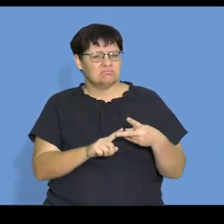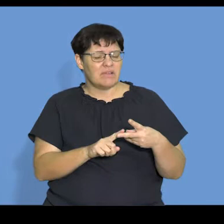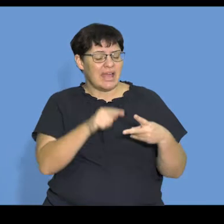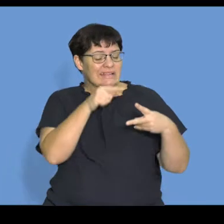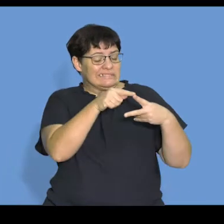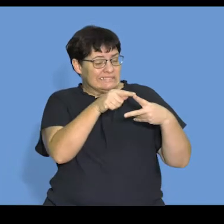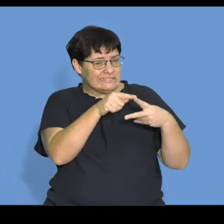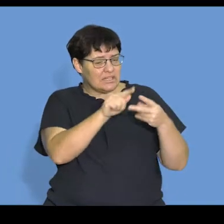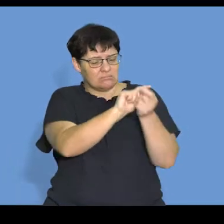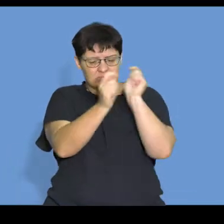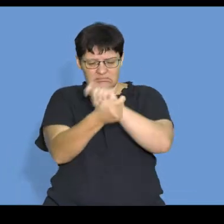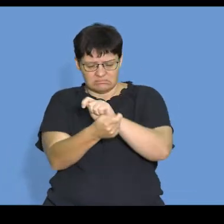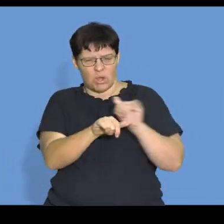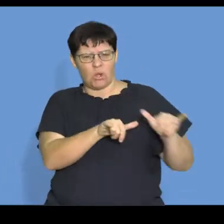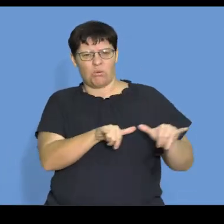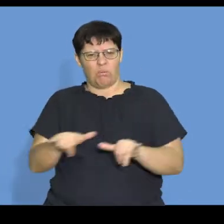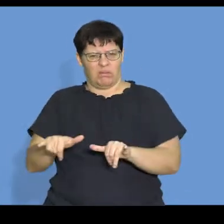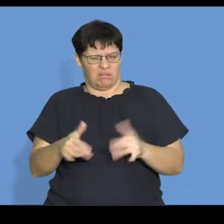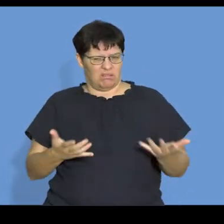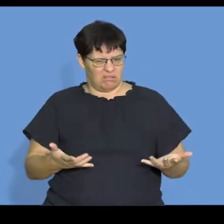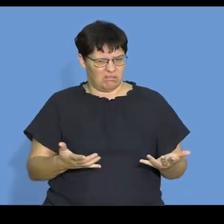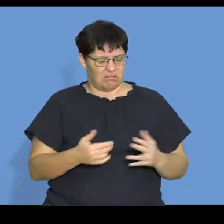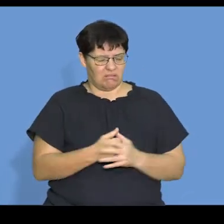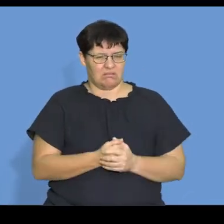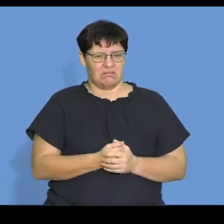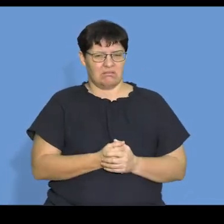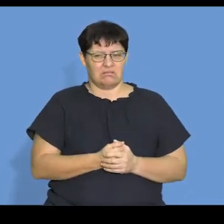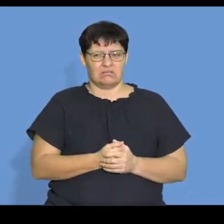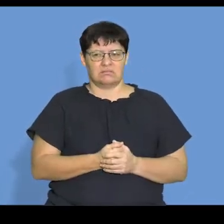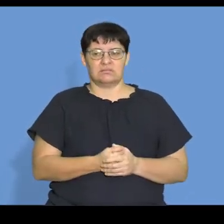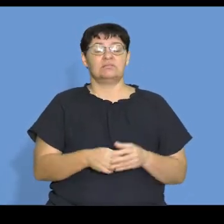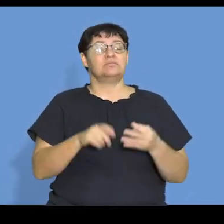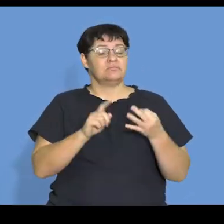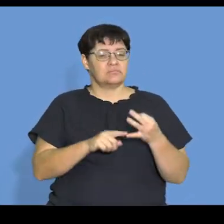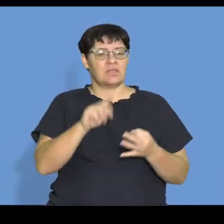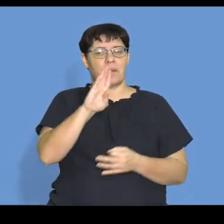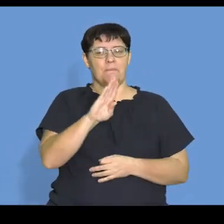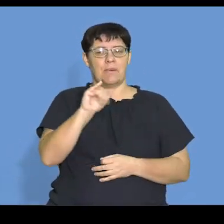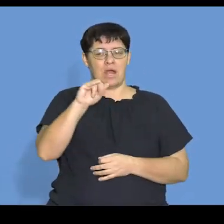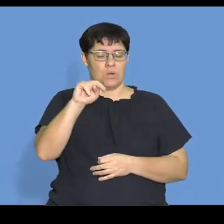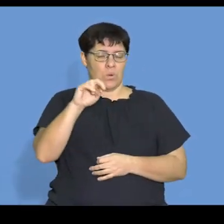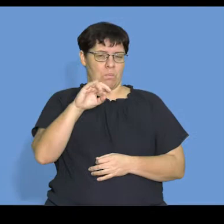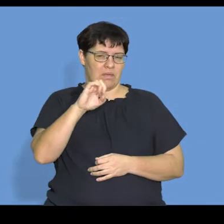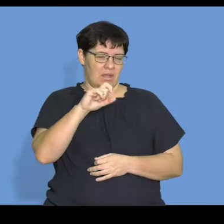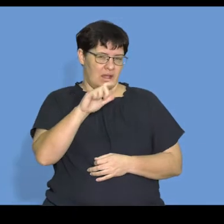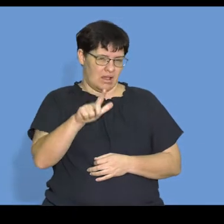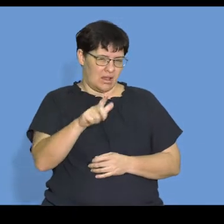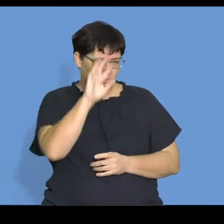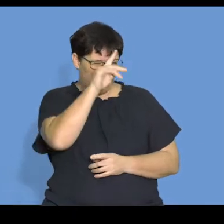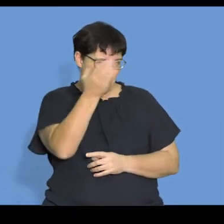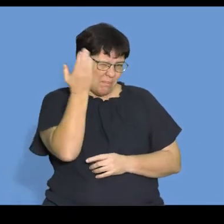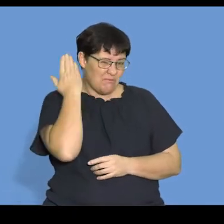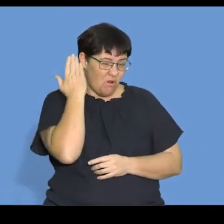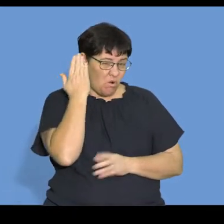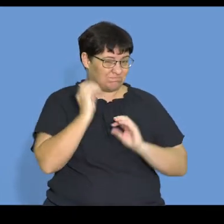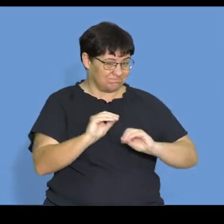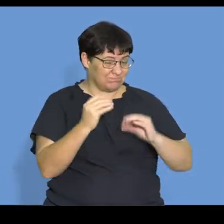factor become common? Lastly, what will then be a binomial? Remember from the previous lessons that we've